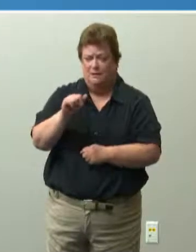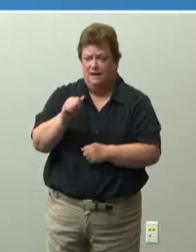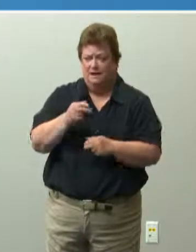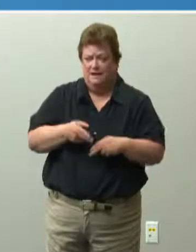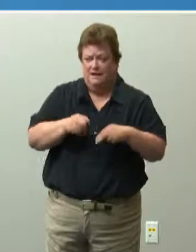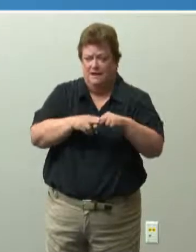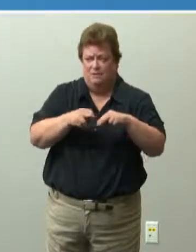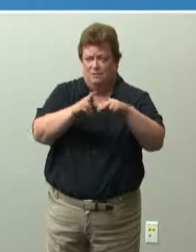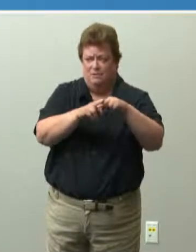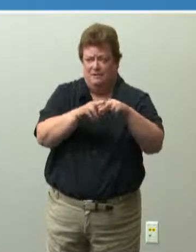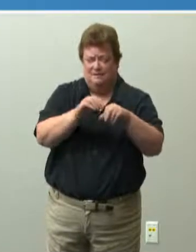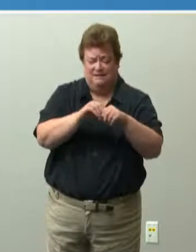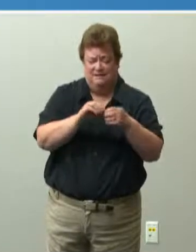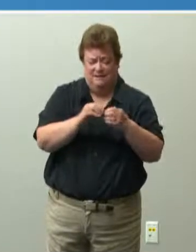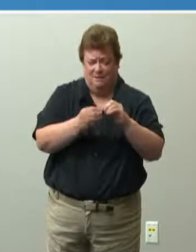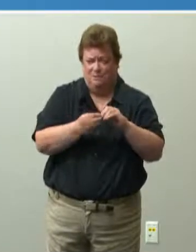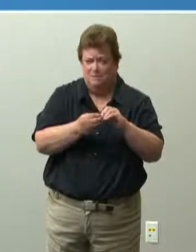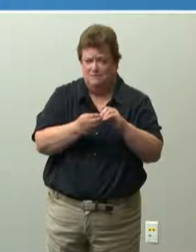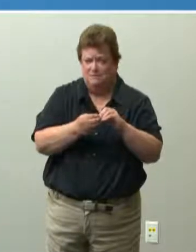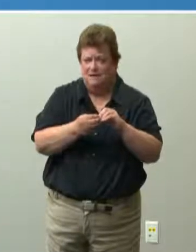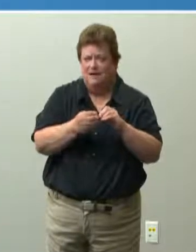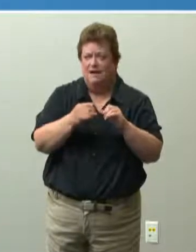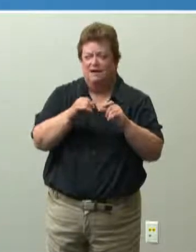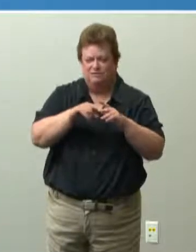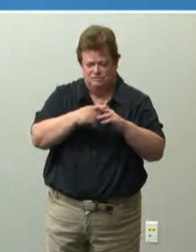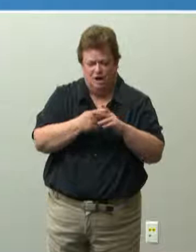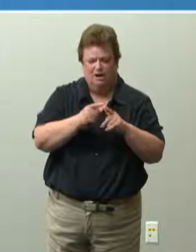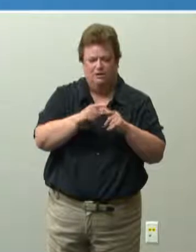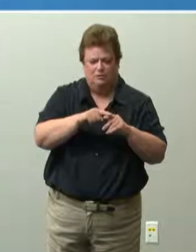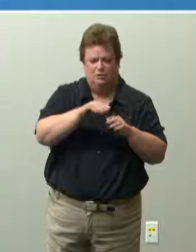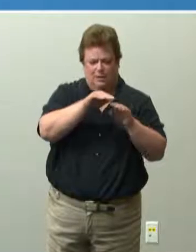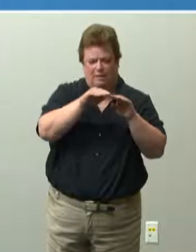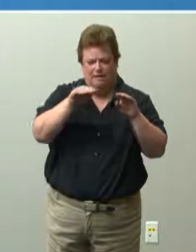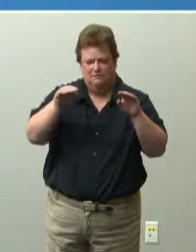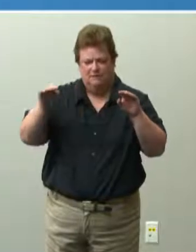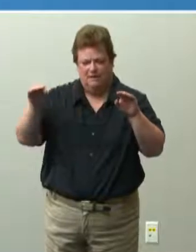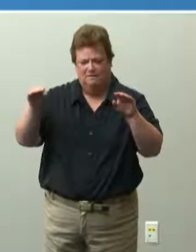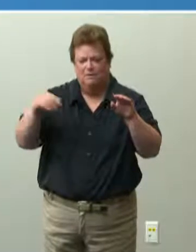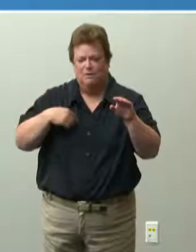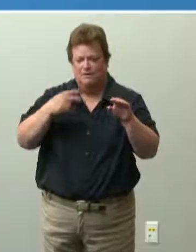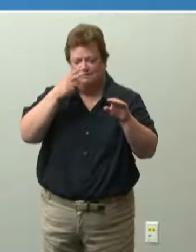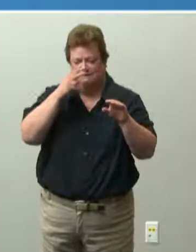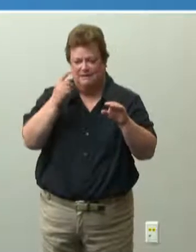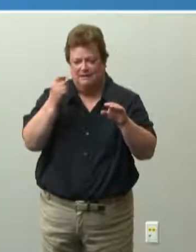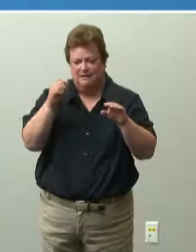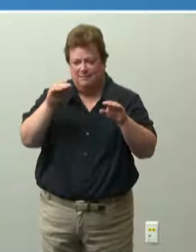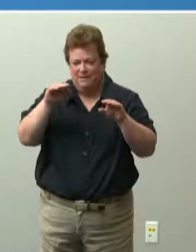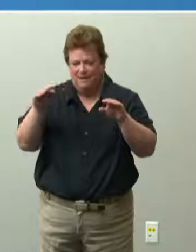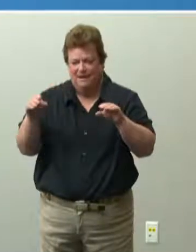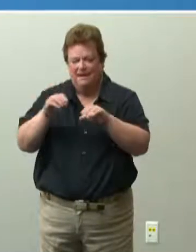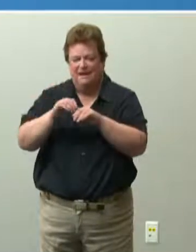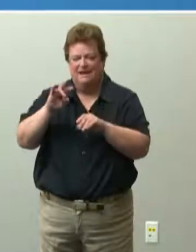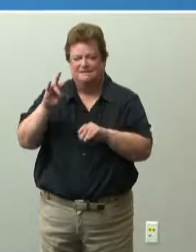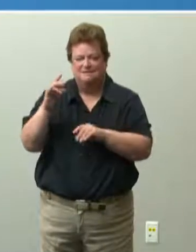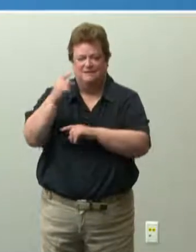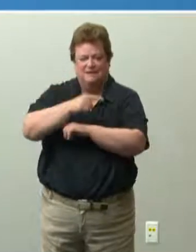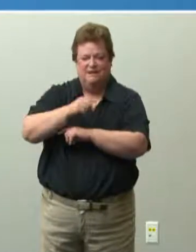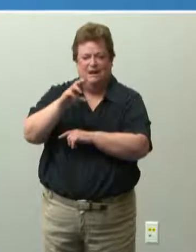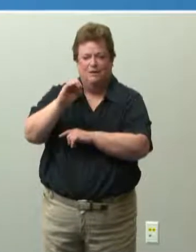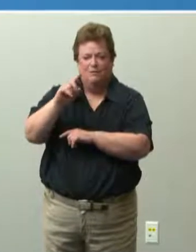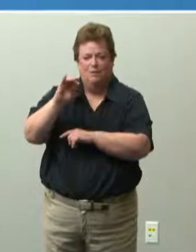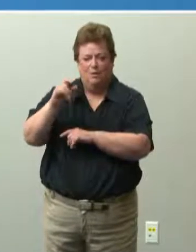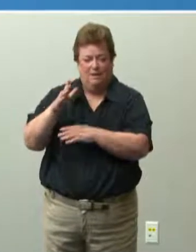in cases has slowed and started to level off. We are seeing a decline in our 7-day rolling average of daily